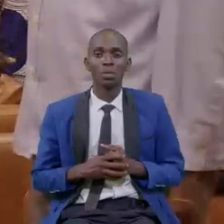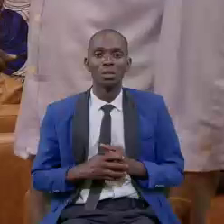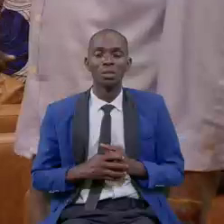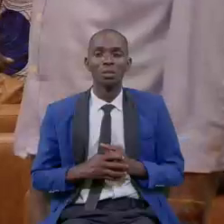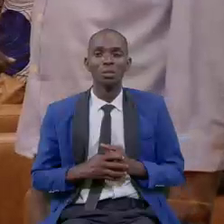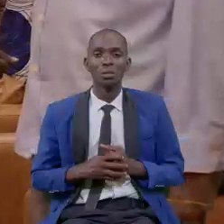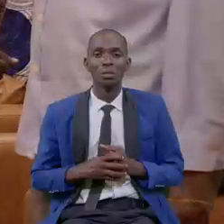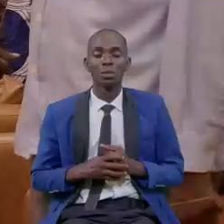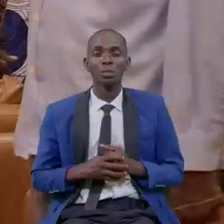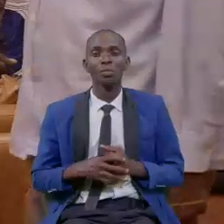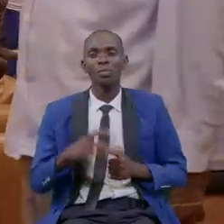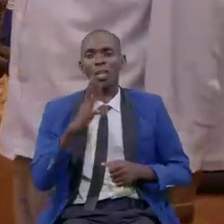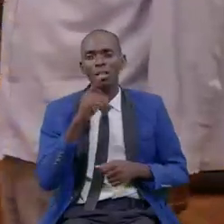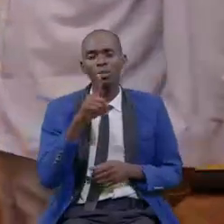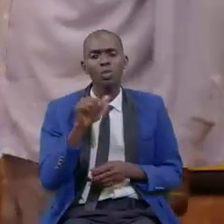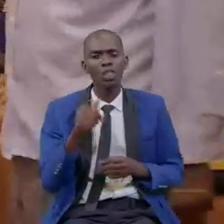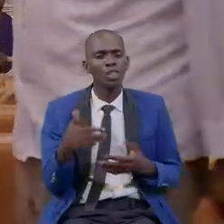Are you a new creature in Christ?